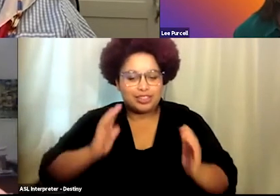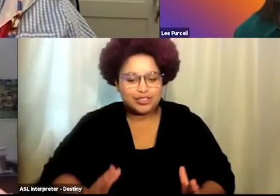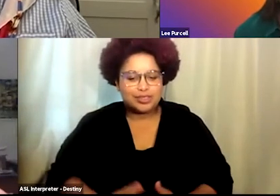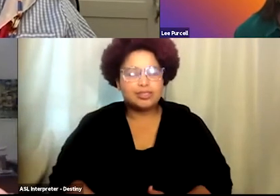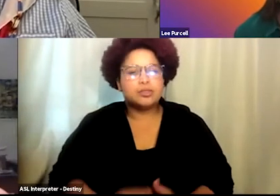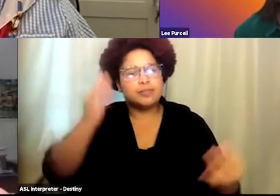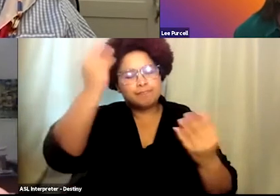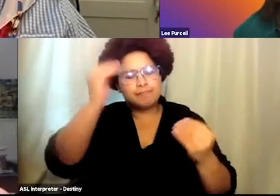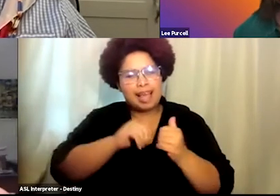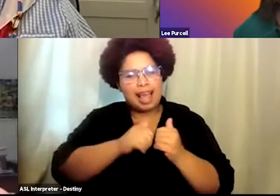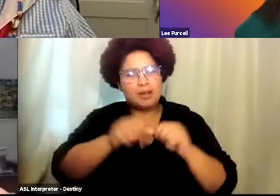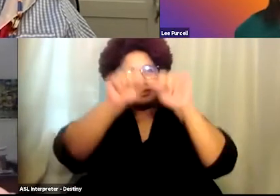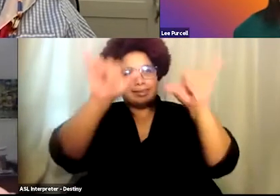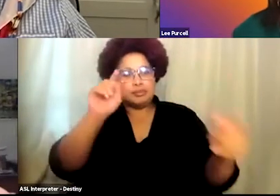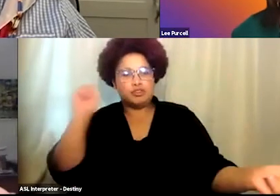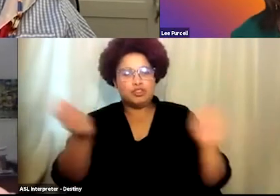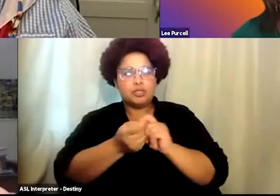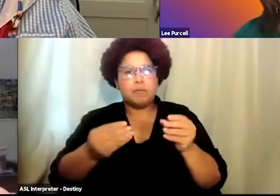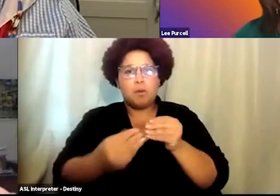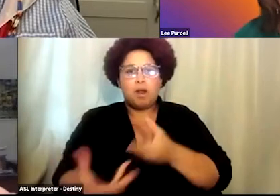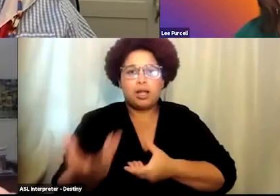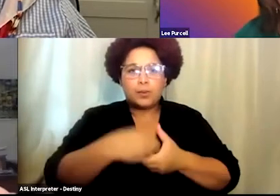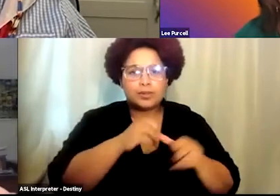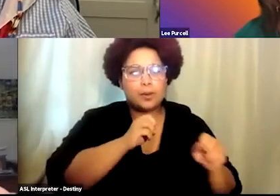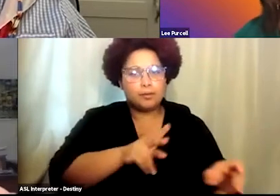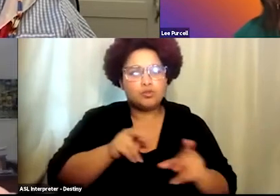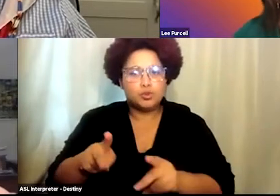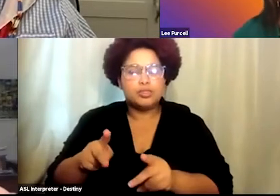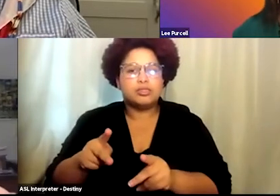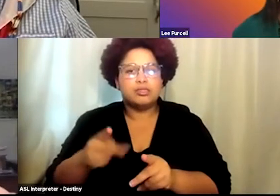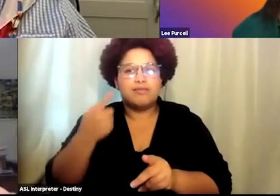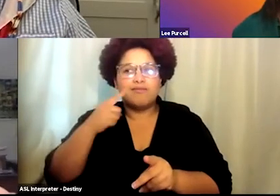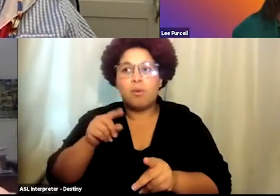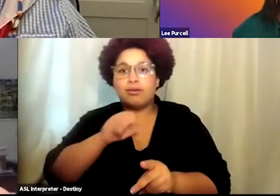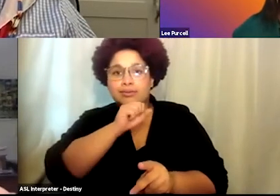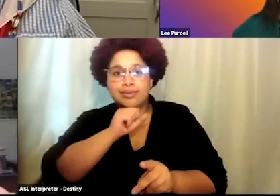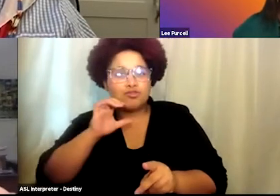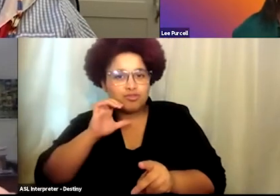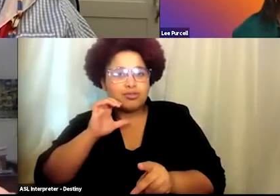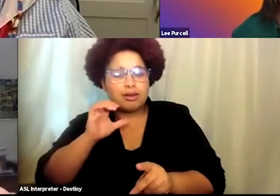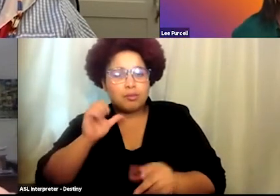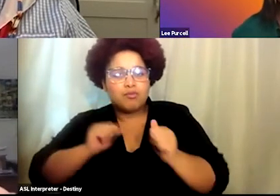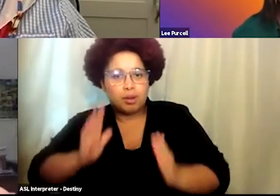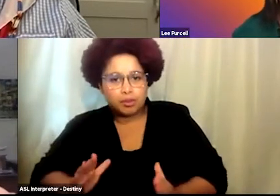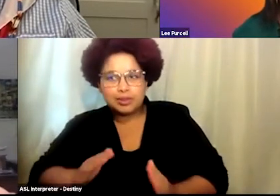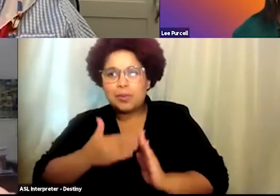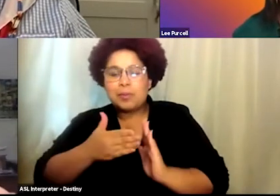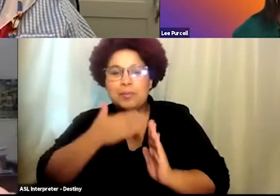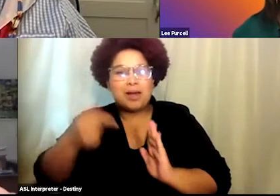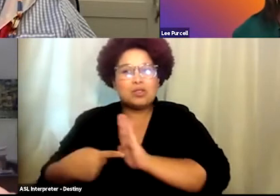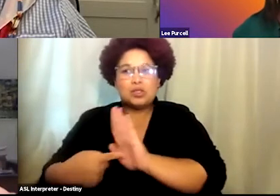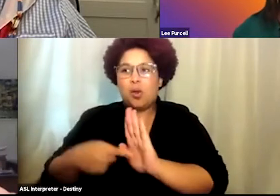how to create systemic change with greater inclusion and opportunities for senior performance to better reflect the